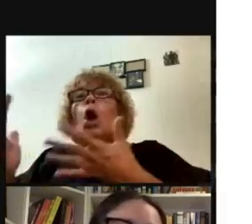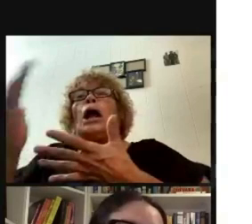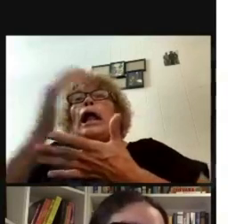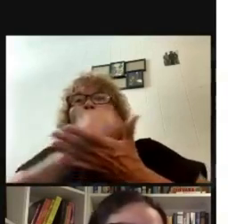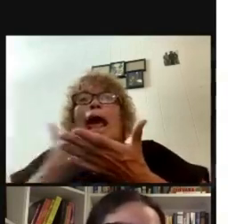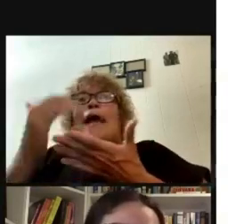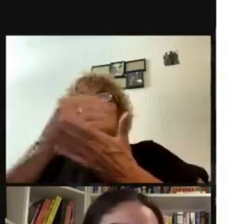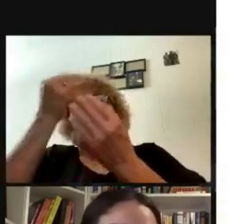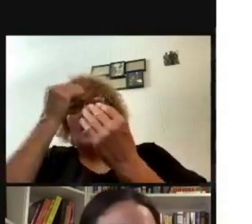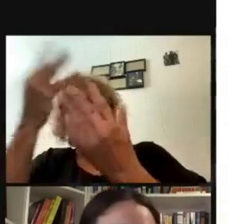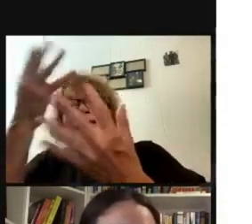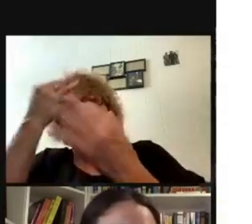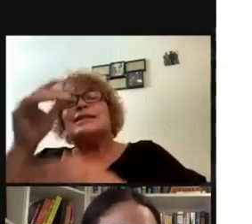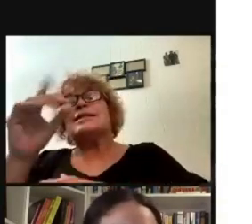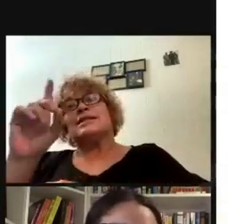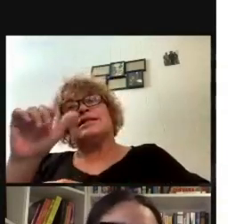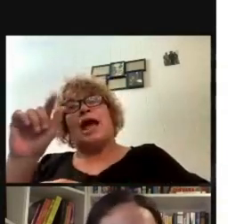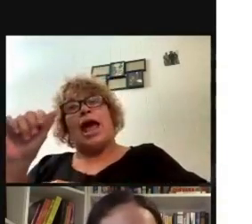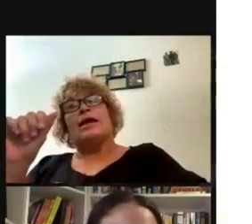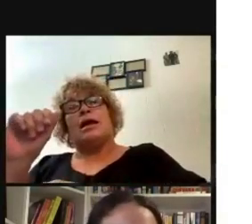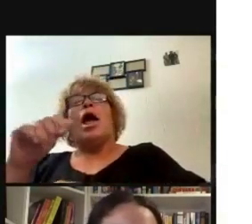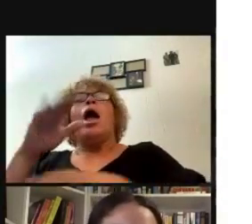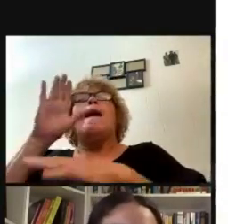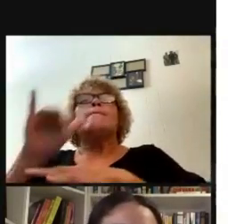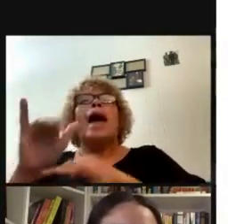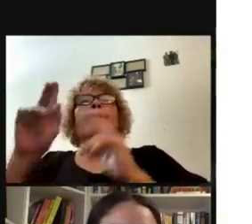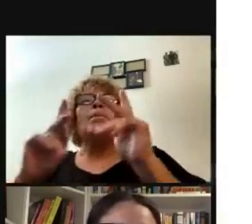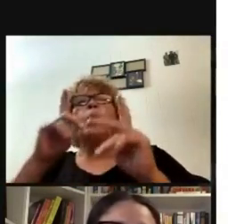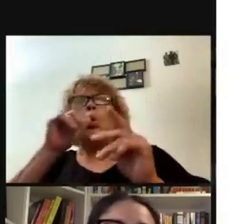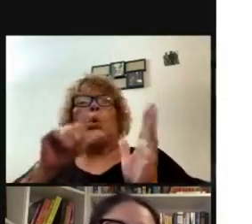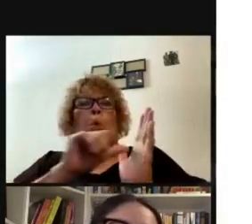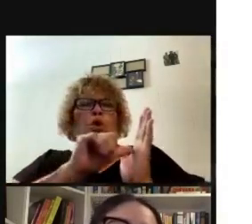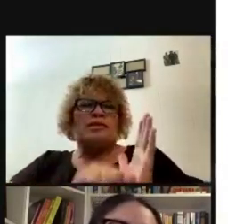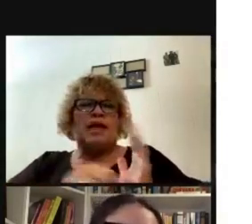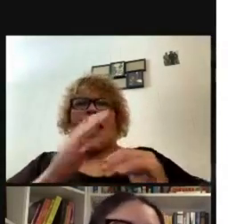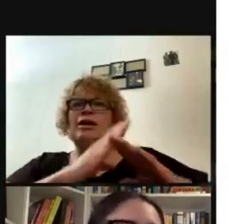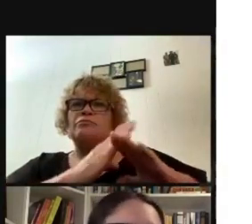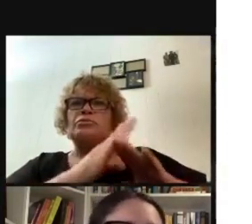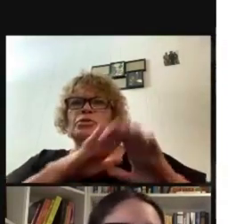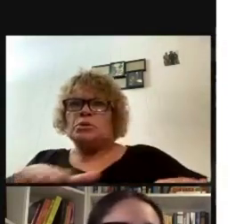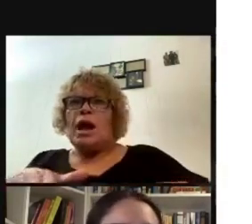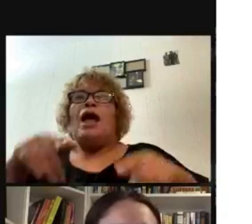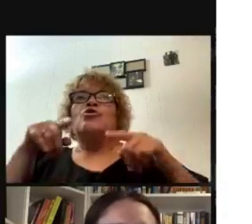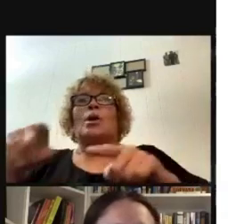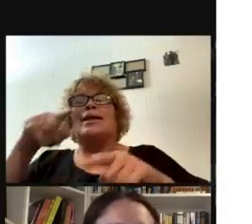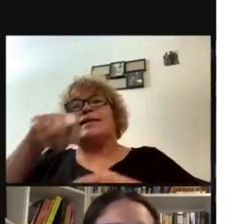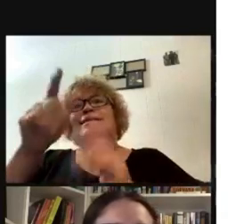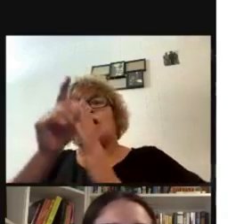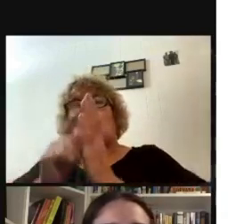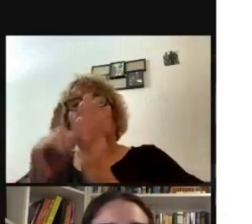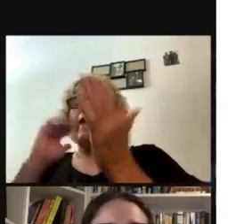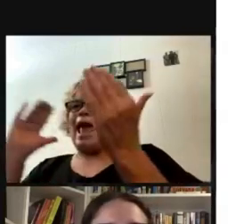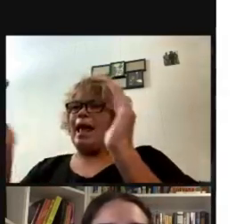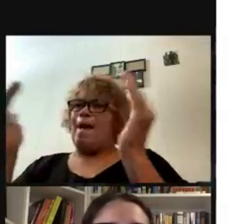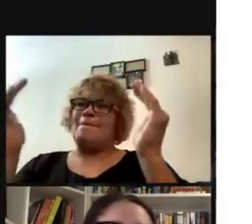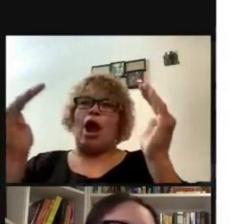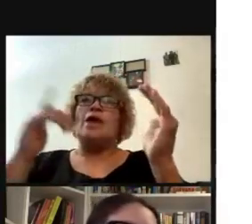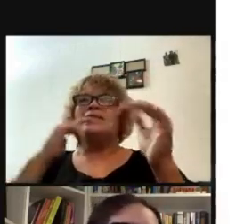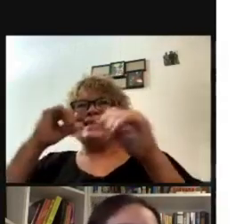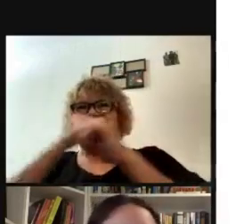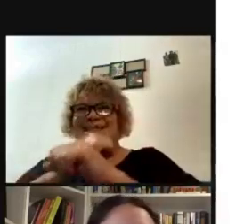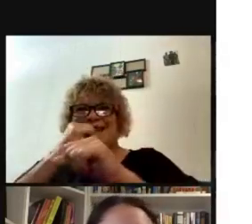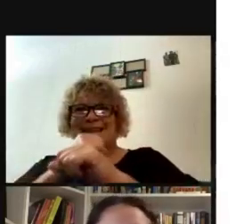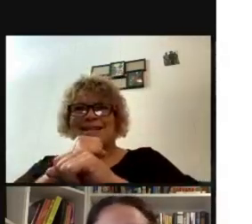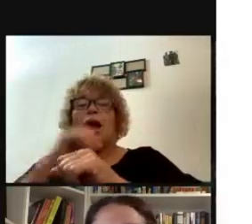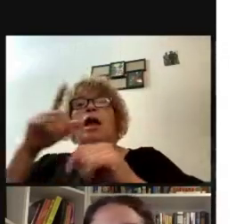on people that were sterilized in these states under these eugenic laws and creating comparable data sets. And these